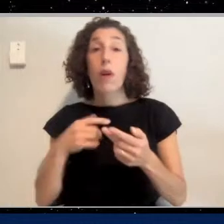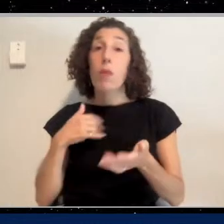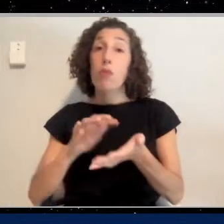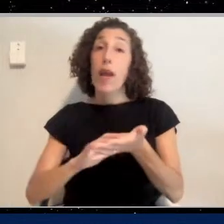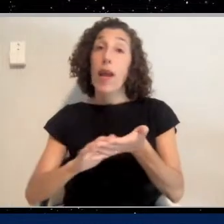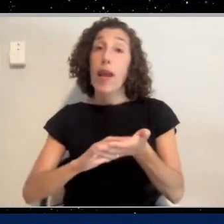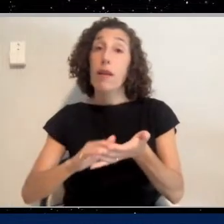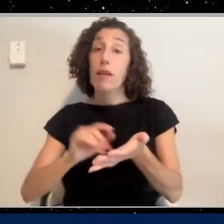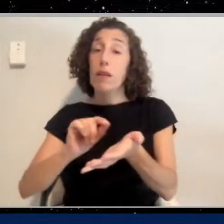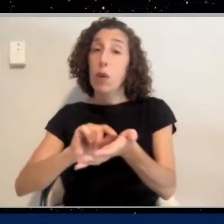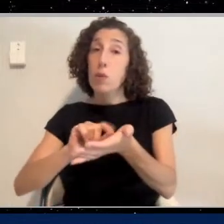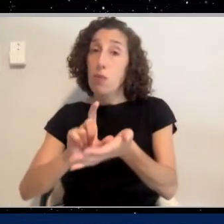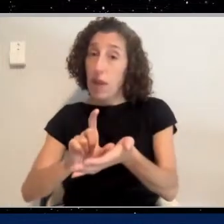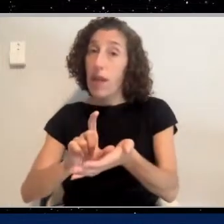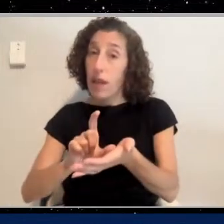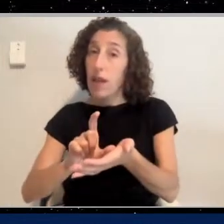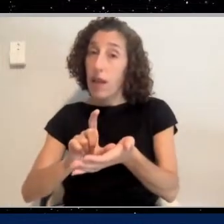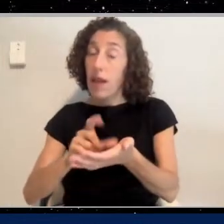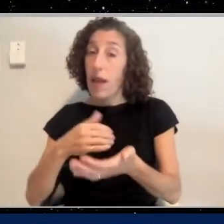So that you can